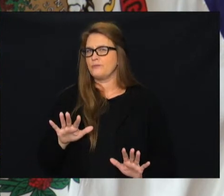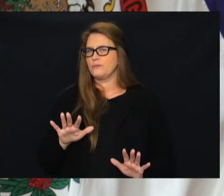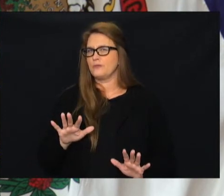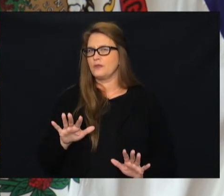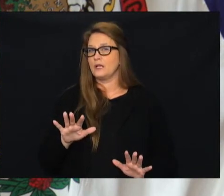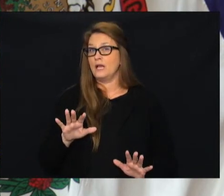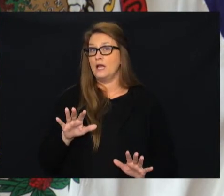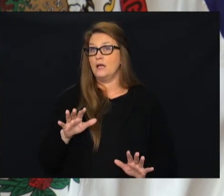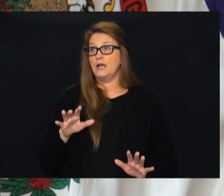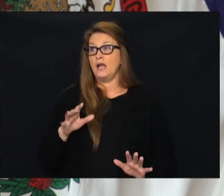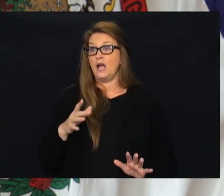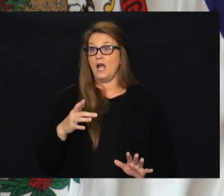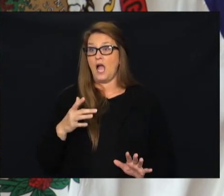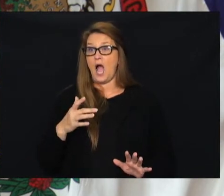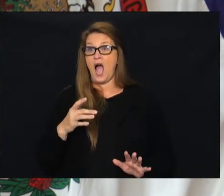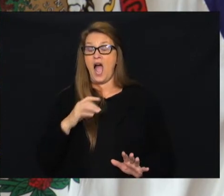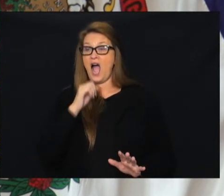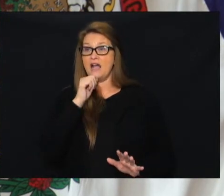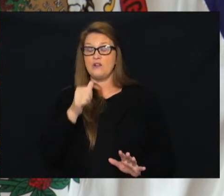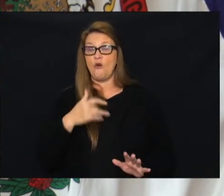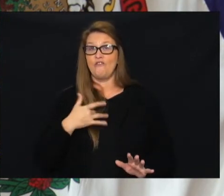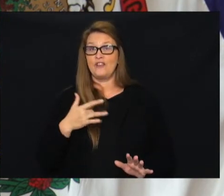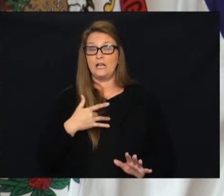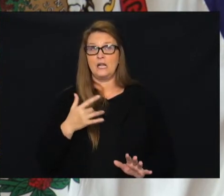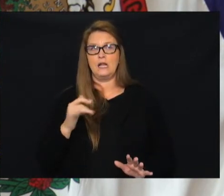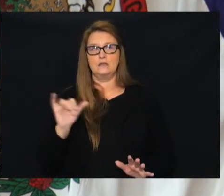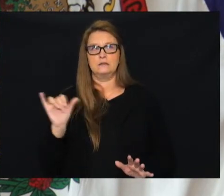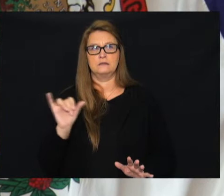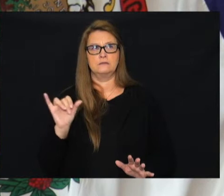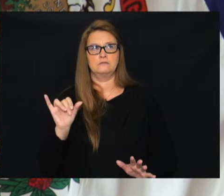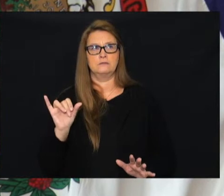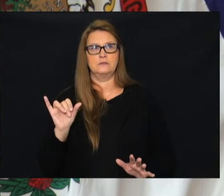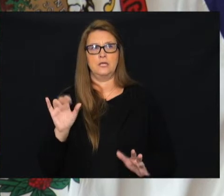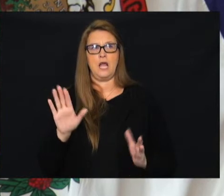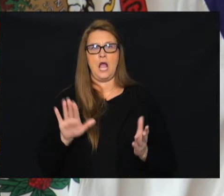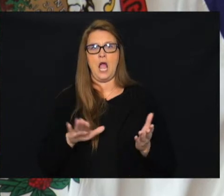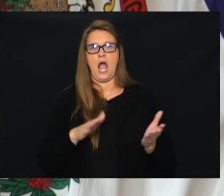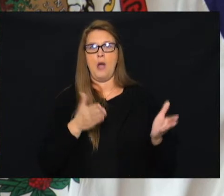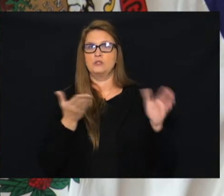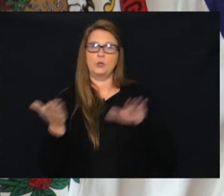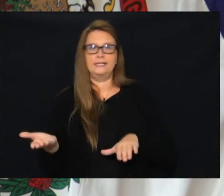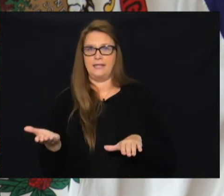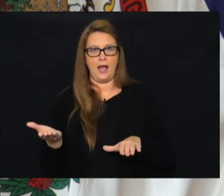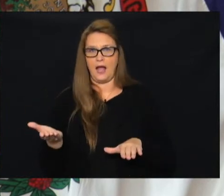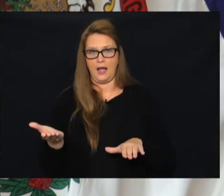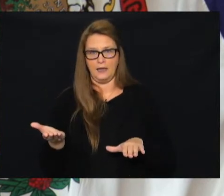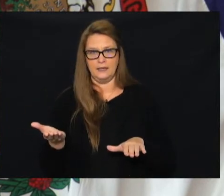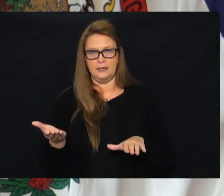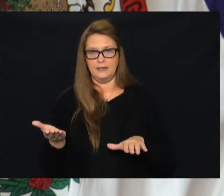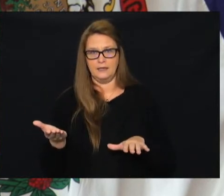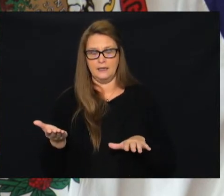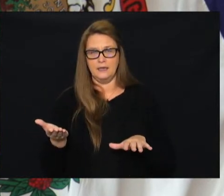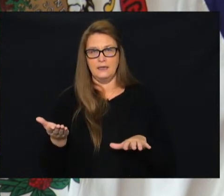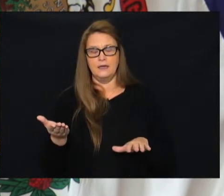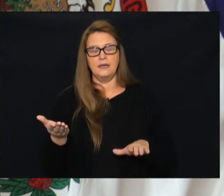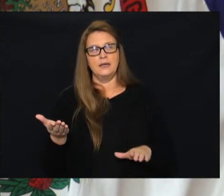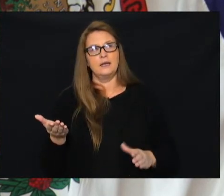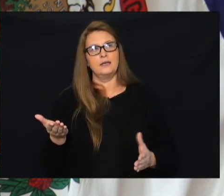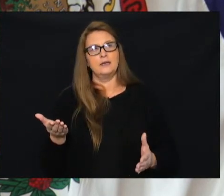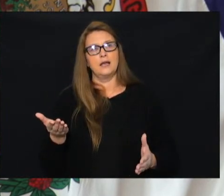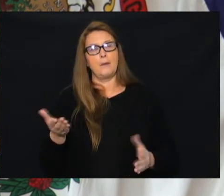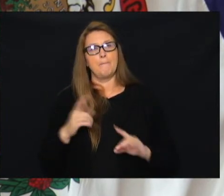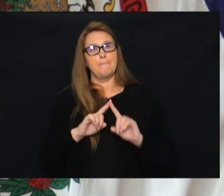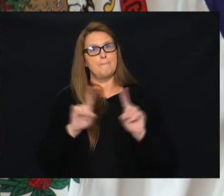going to die, you know, I don't know that I progressed to that level. From